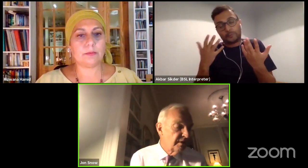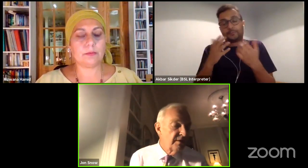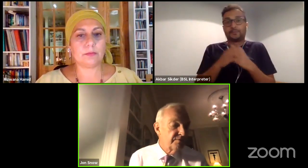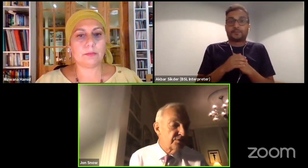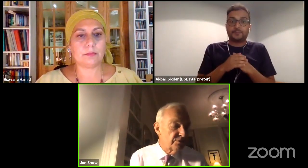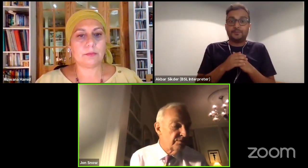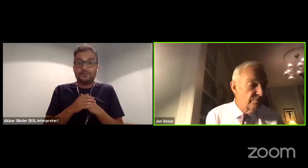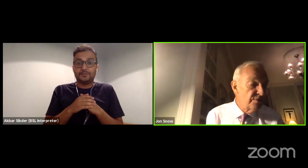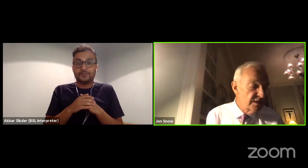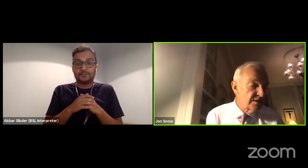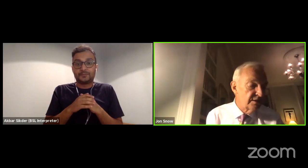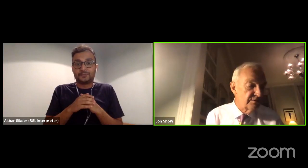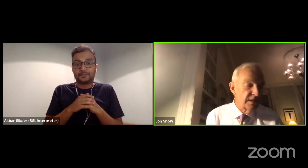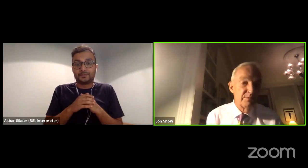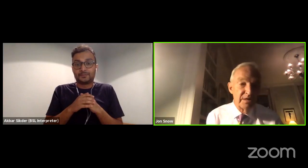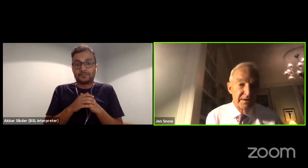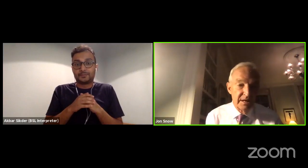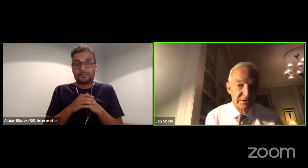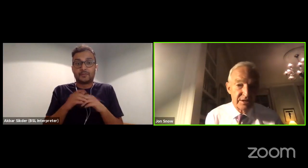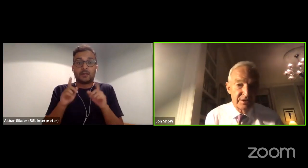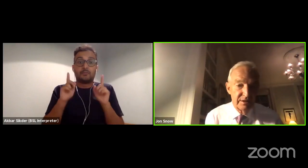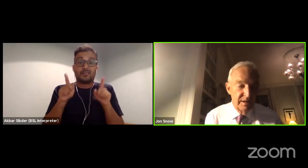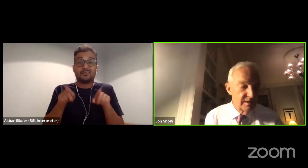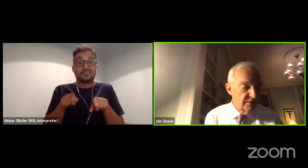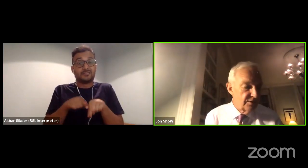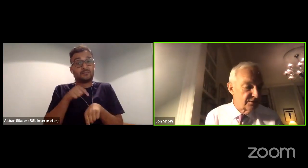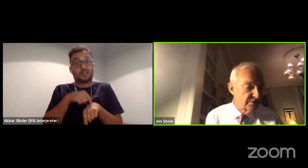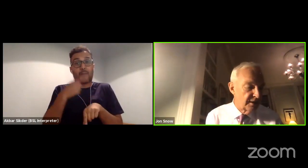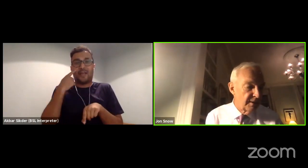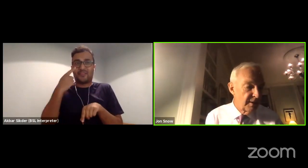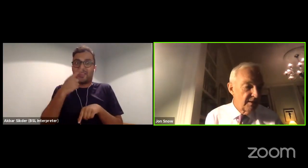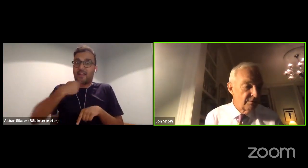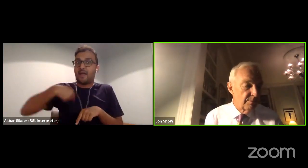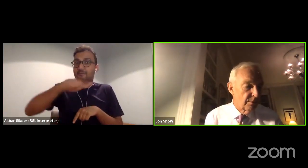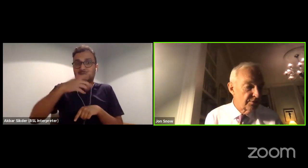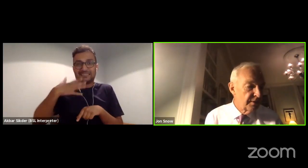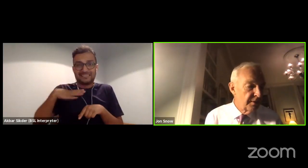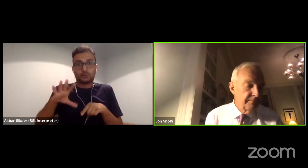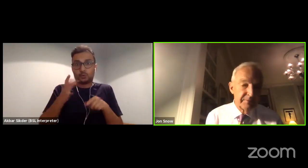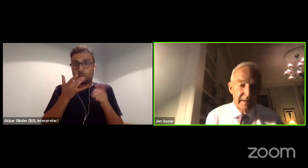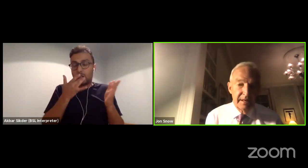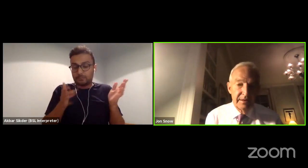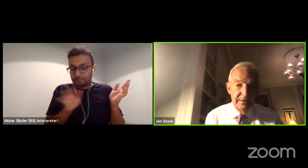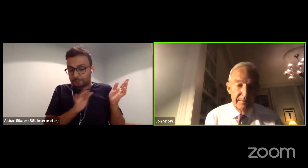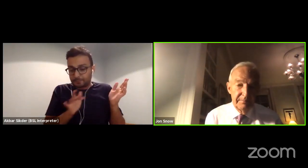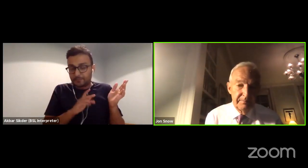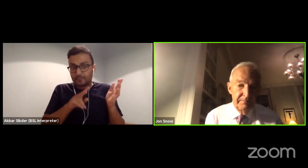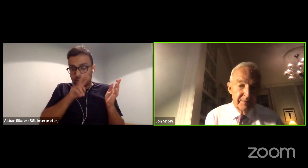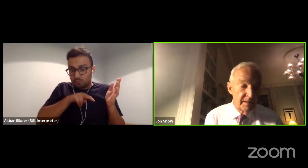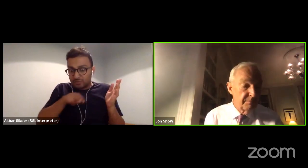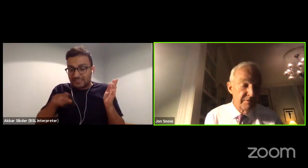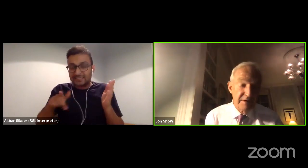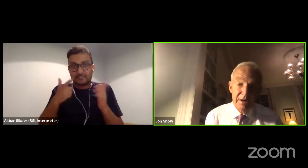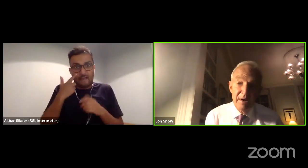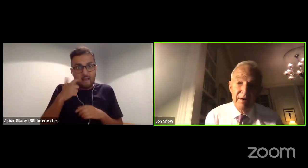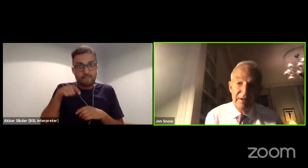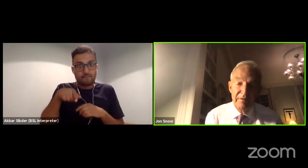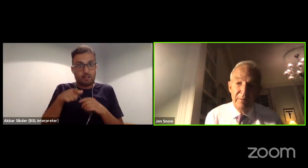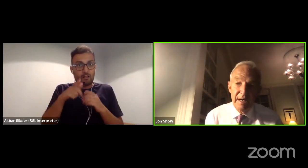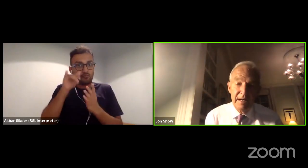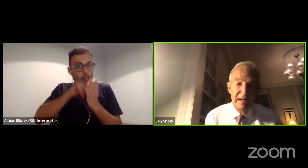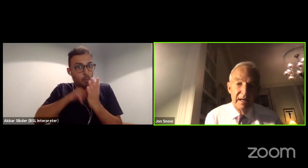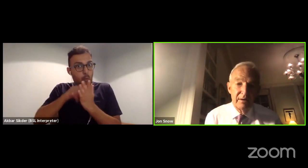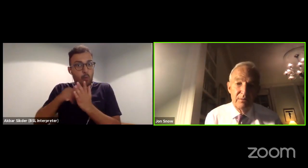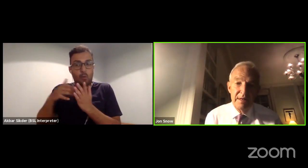need to read and inwardly digest this report and be very wary